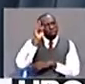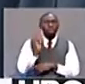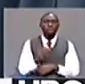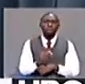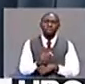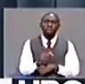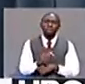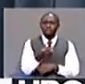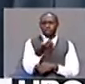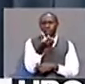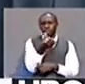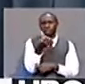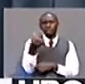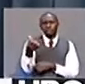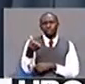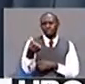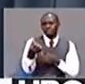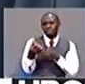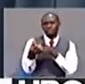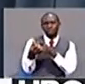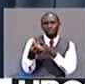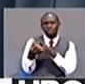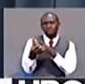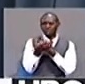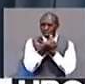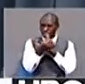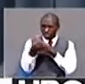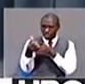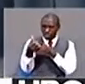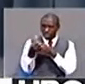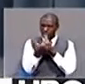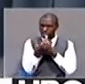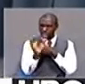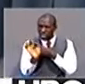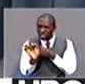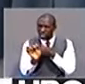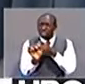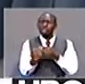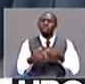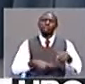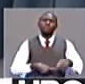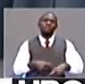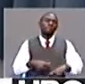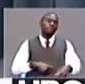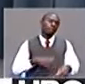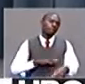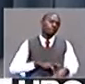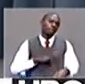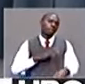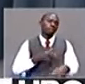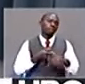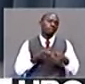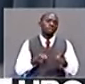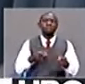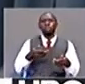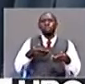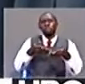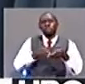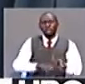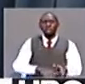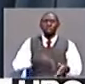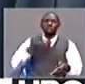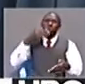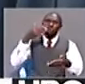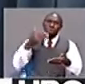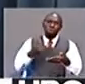young, 66 is a young age. He could still do more work. But he died on Good Friday. He